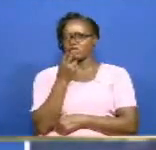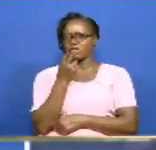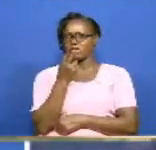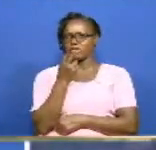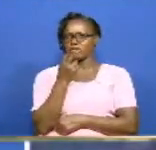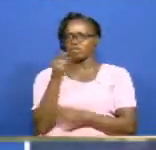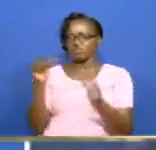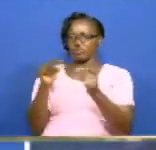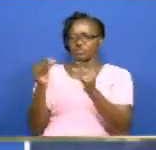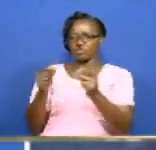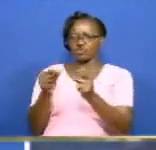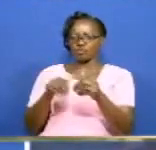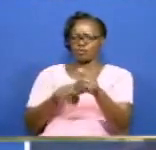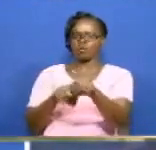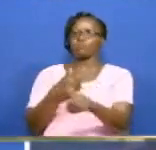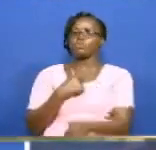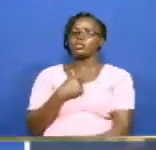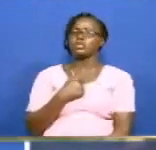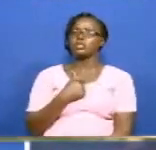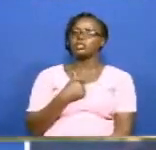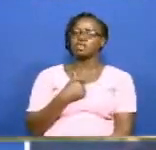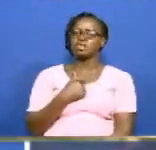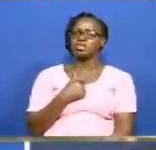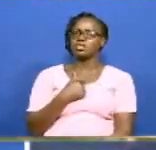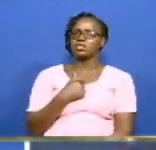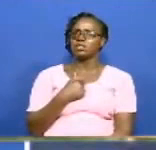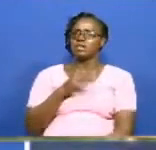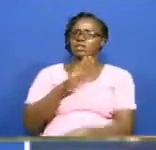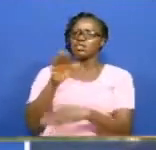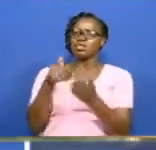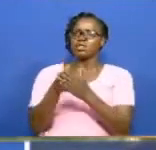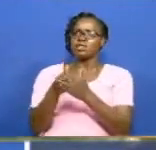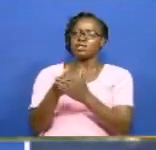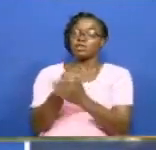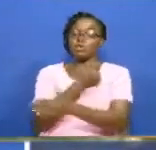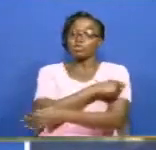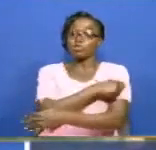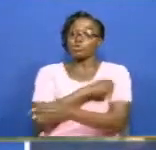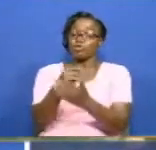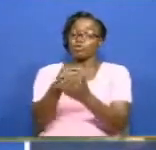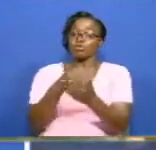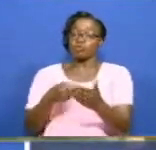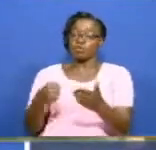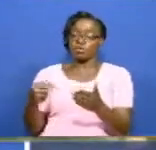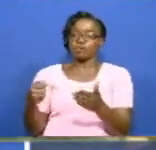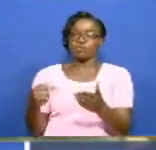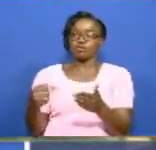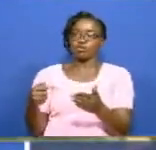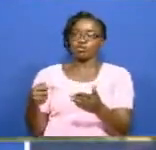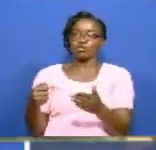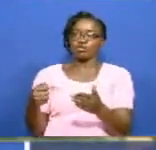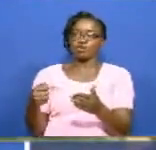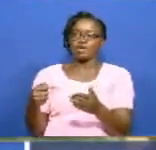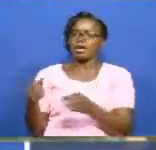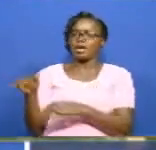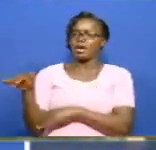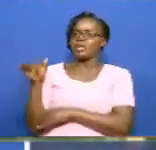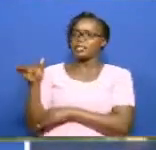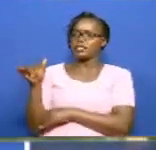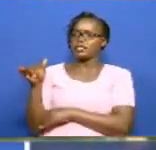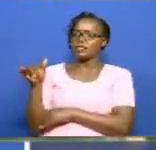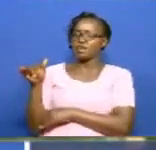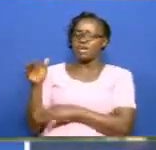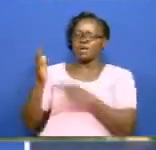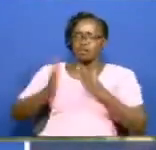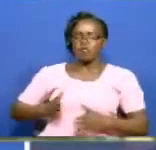with the group that was following me. Reaching the clinic door, I asked this person